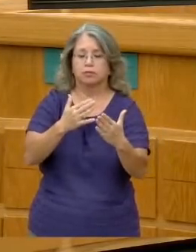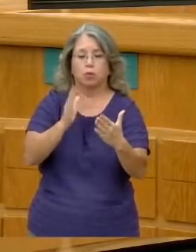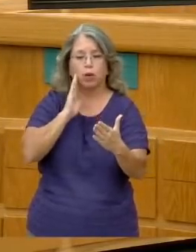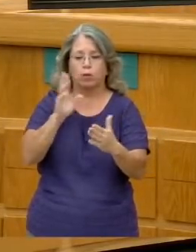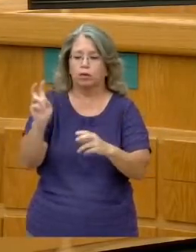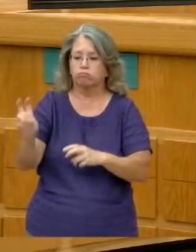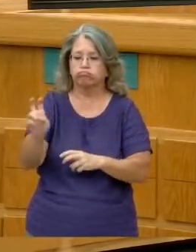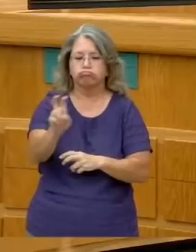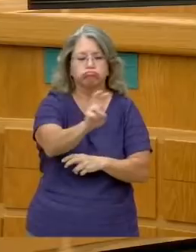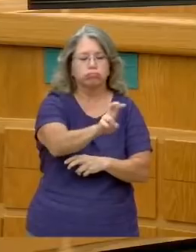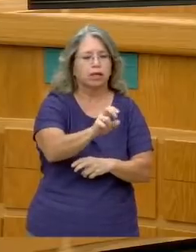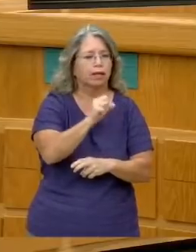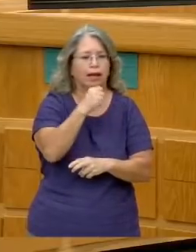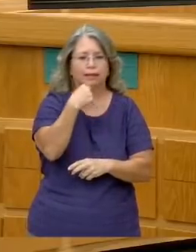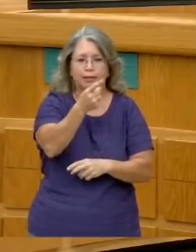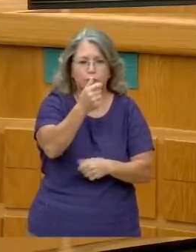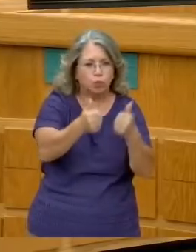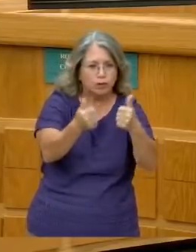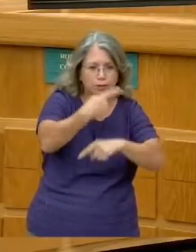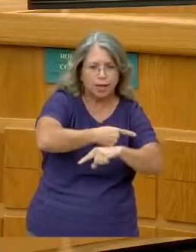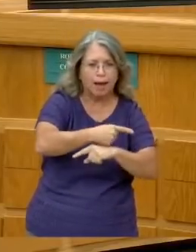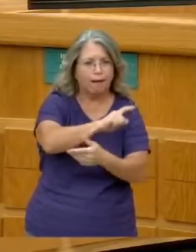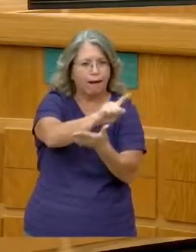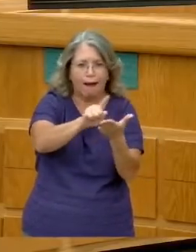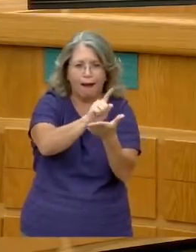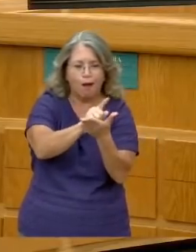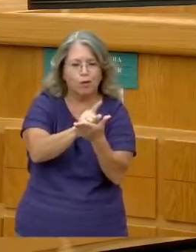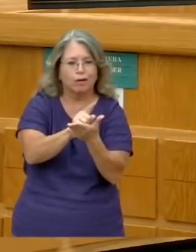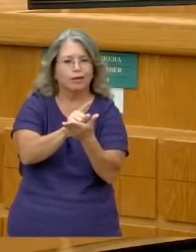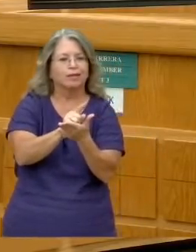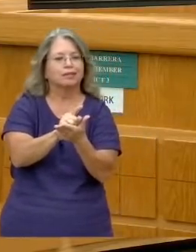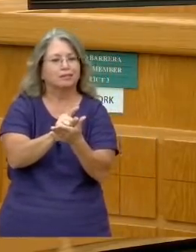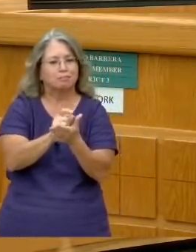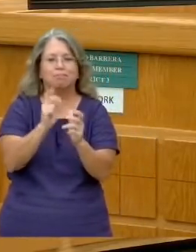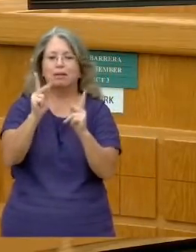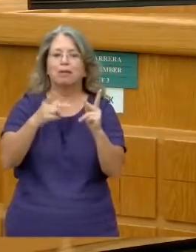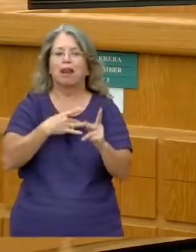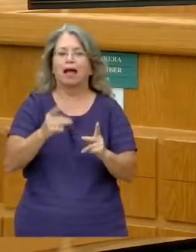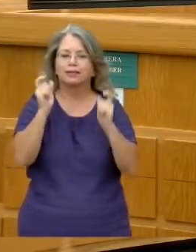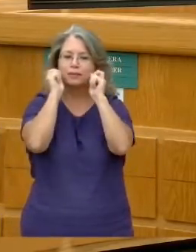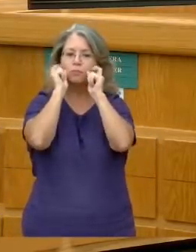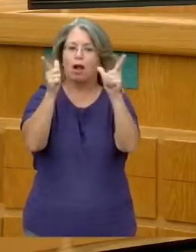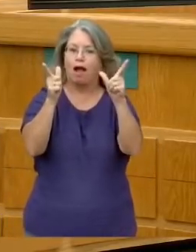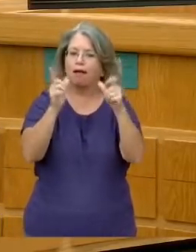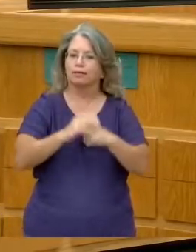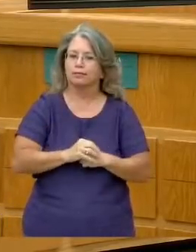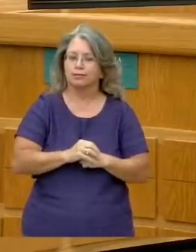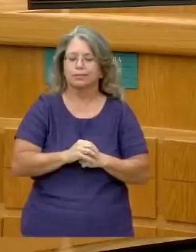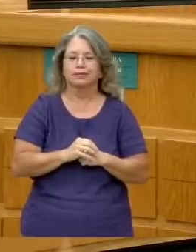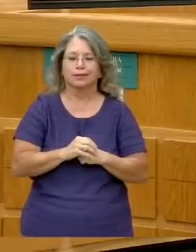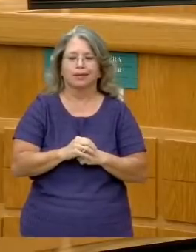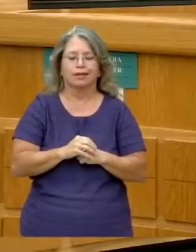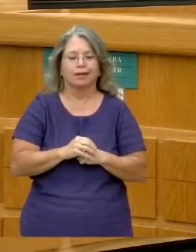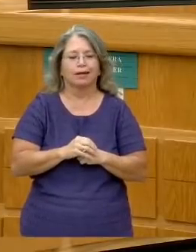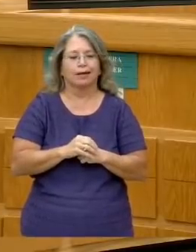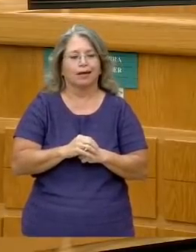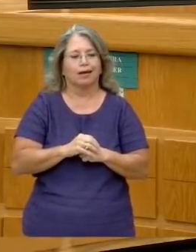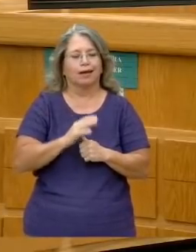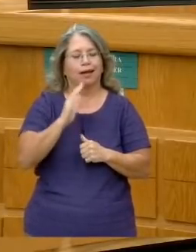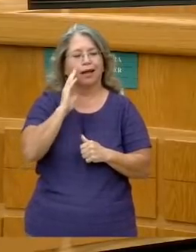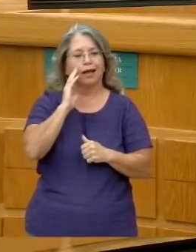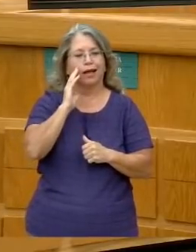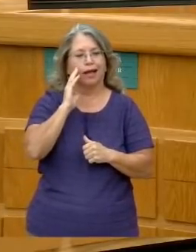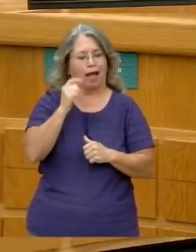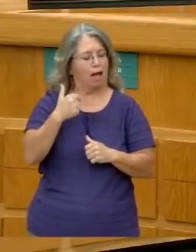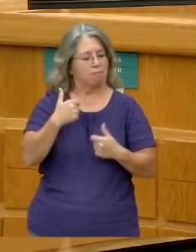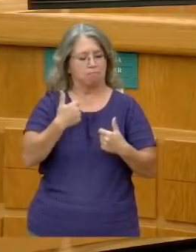the day or the hour. Everybody likes a surprise. And I'm a highly regulated business in the business